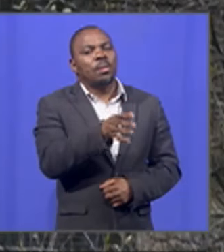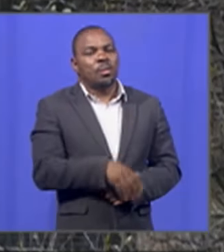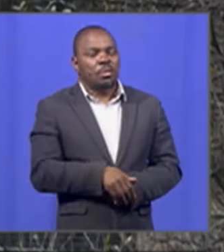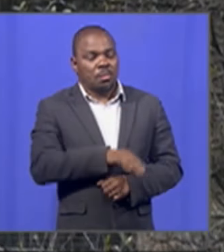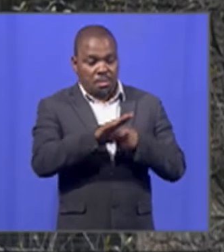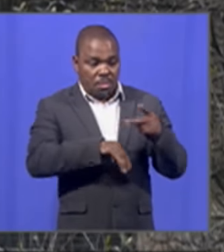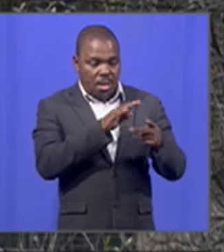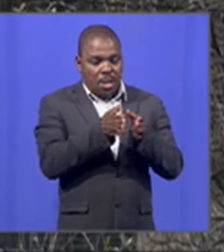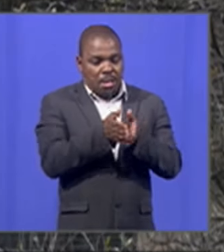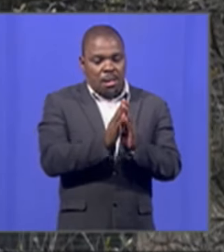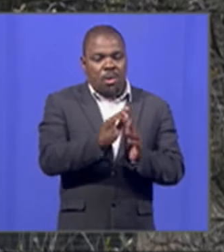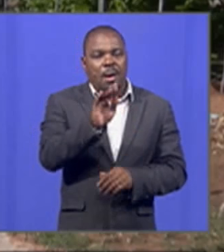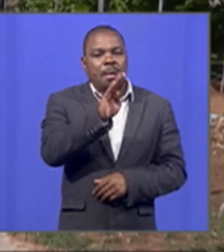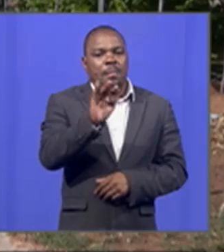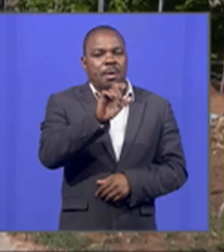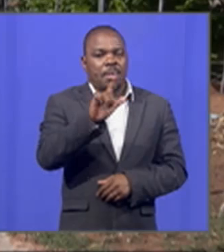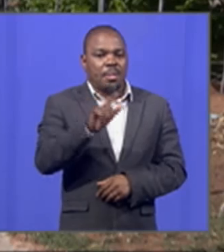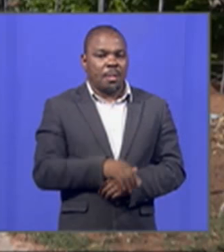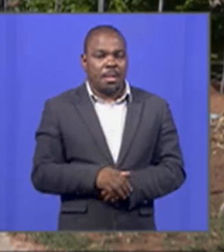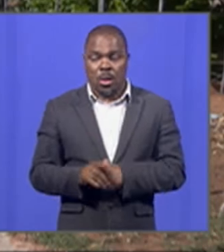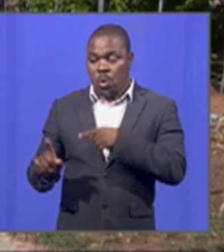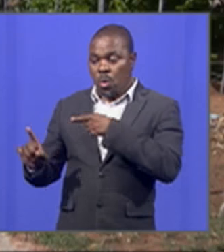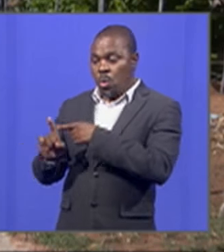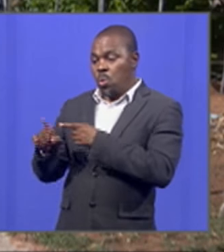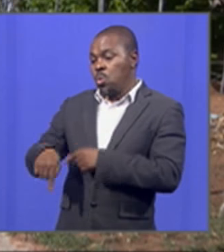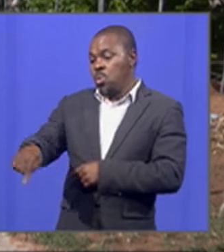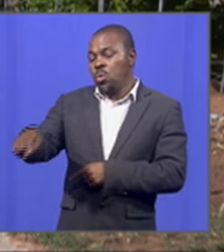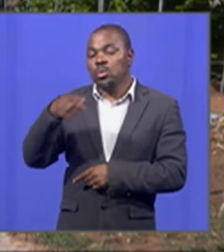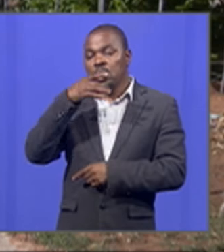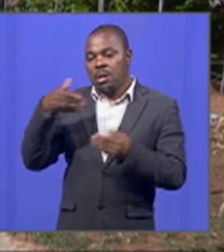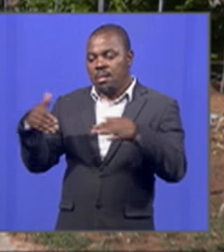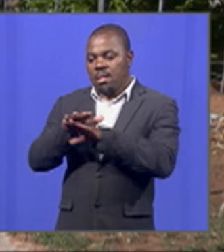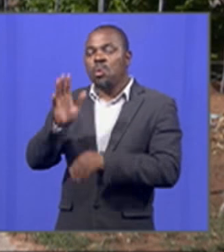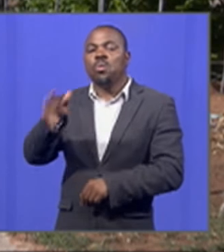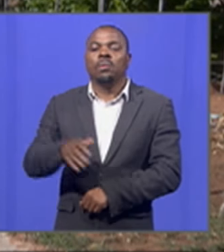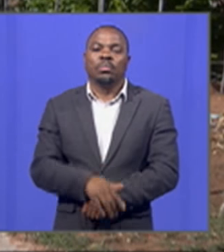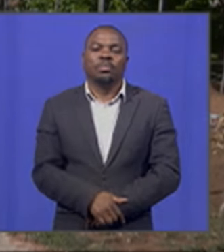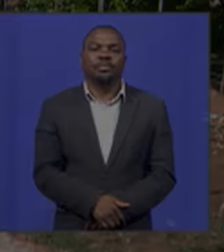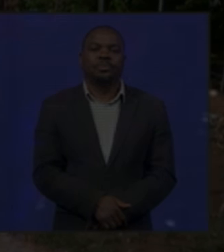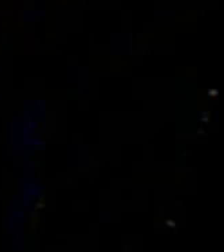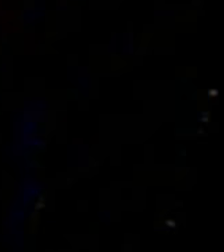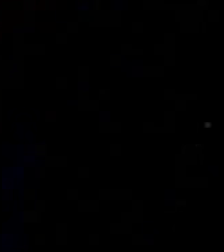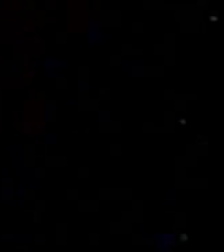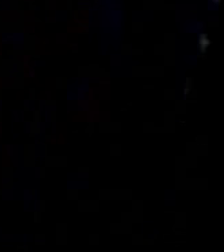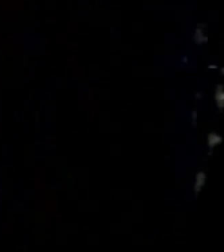dira kgopelo ya peila. Kandri yena o tla bolokwa ka mokibelo.